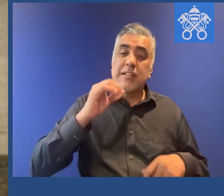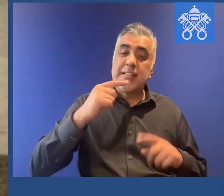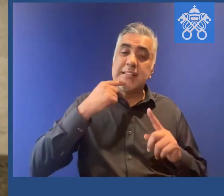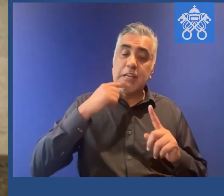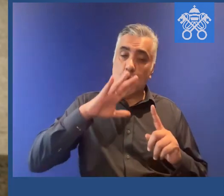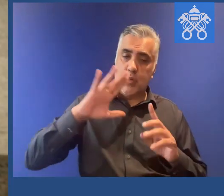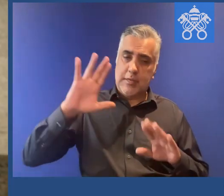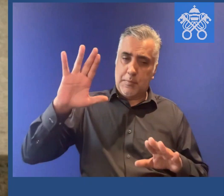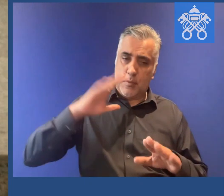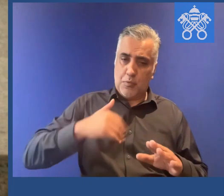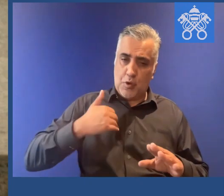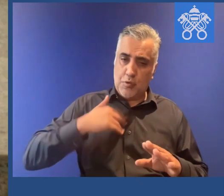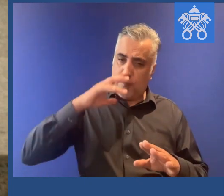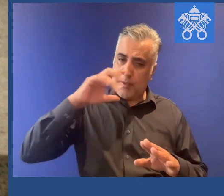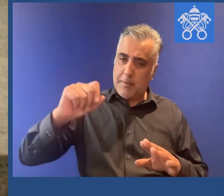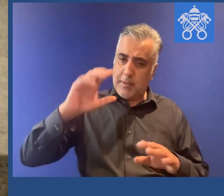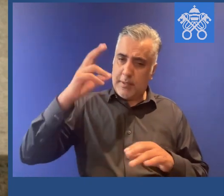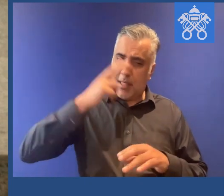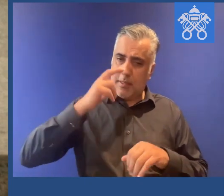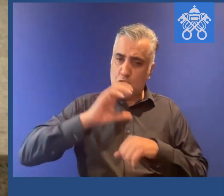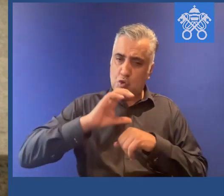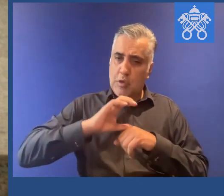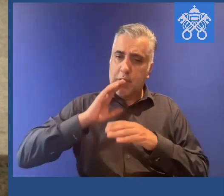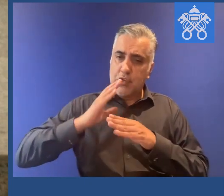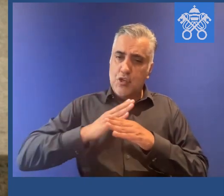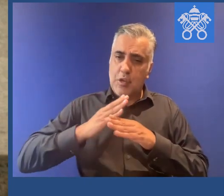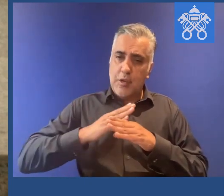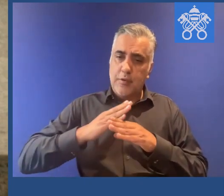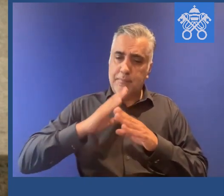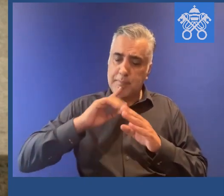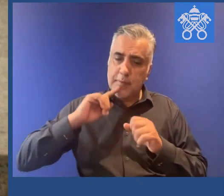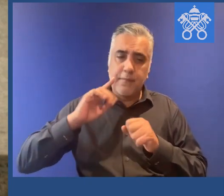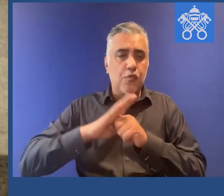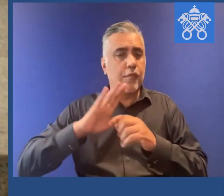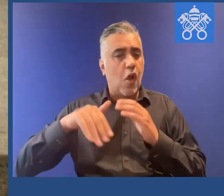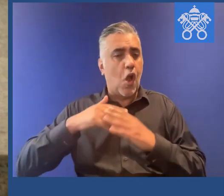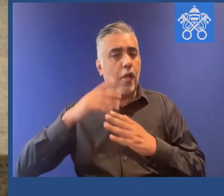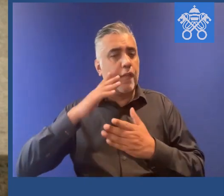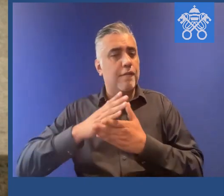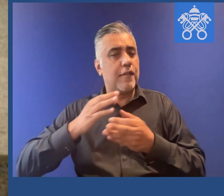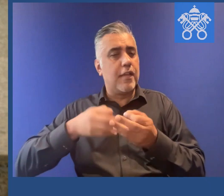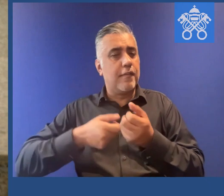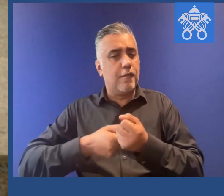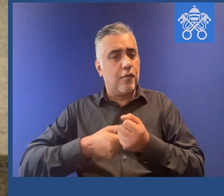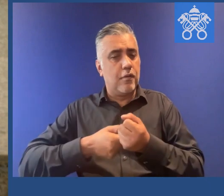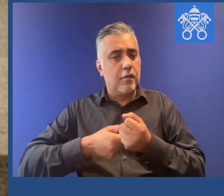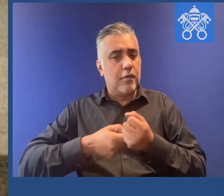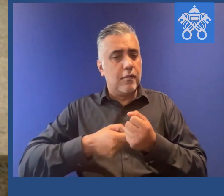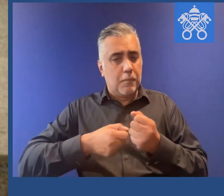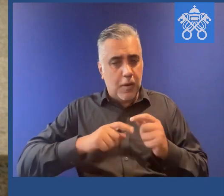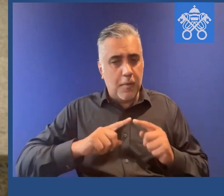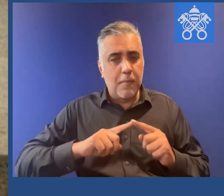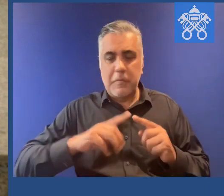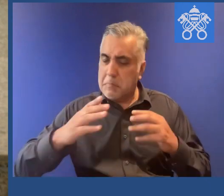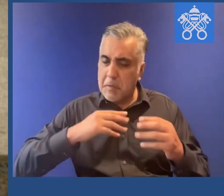what fascinated her about the Catholic Church was the shared devotion of all the faithful. Quite apart from the color of